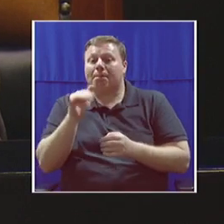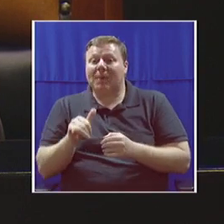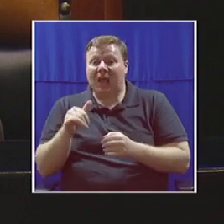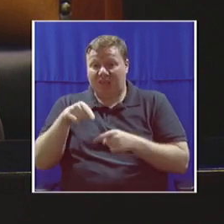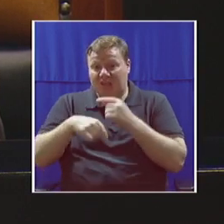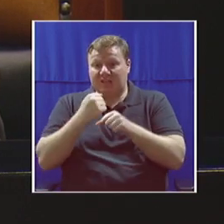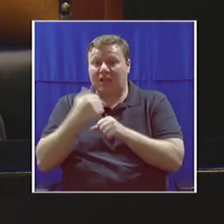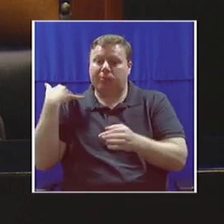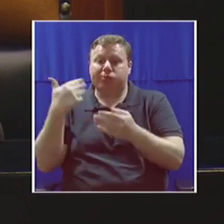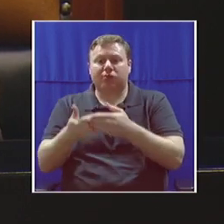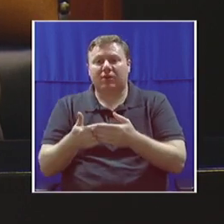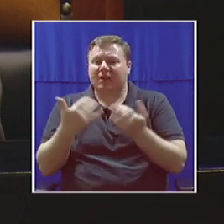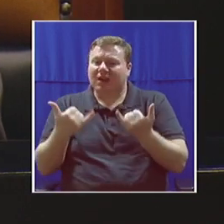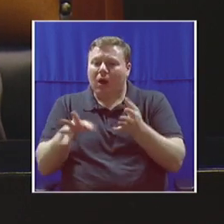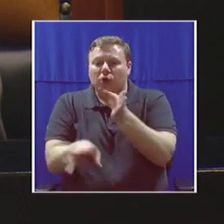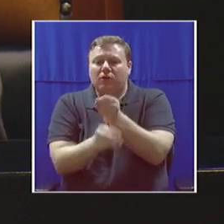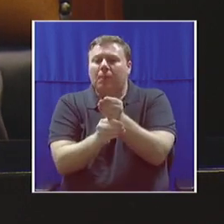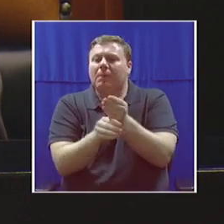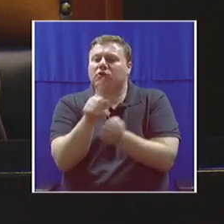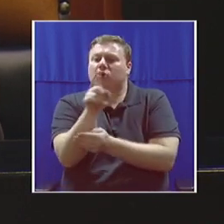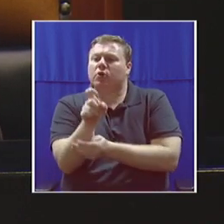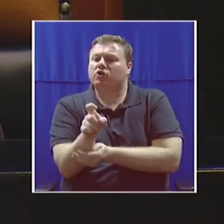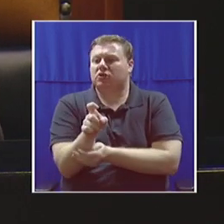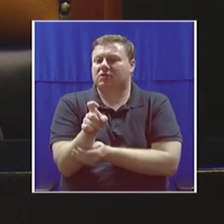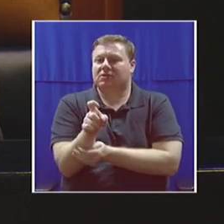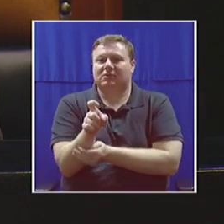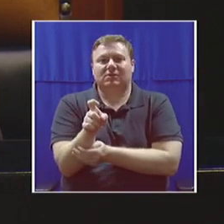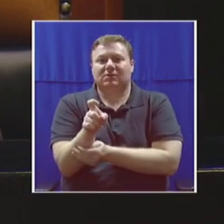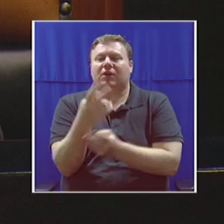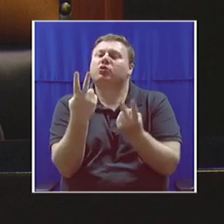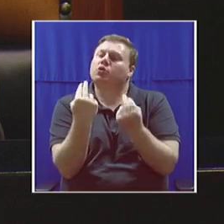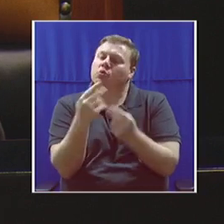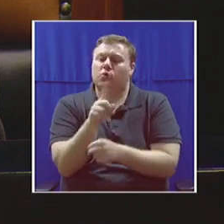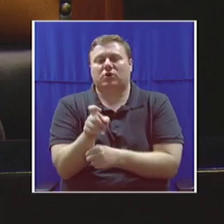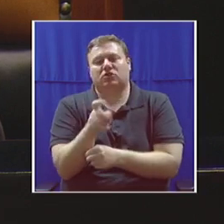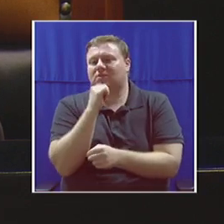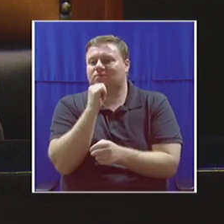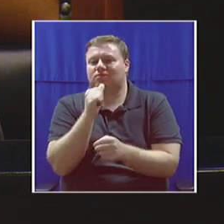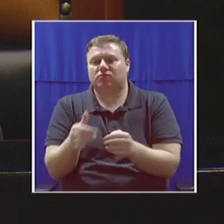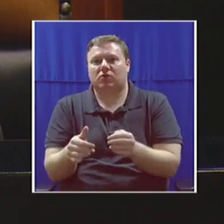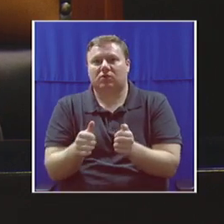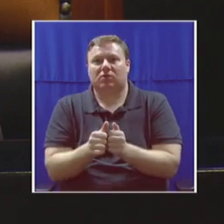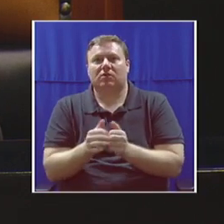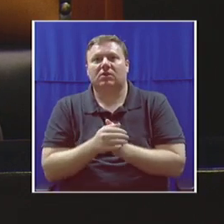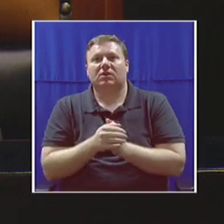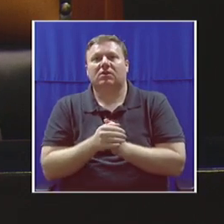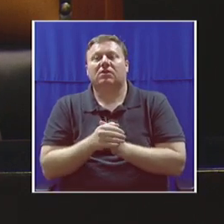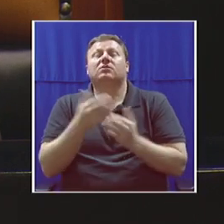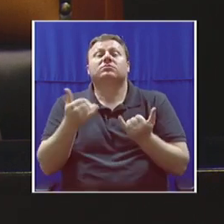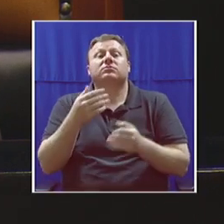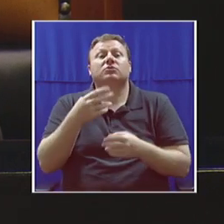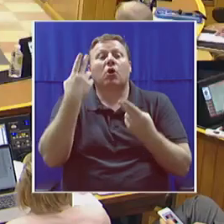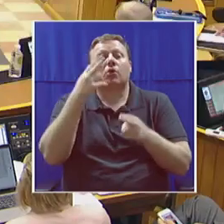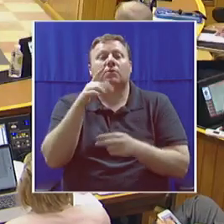what you are asking now a supplementary question with all due respect is a new question I now recognize the honorable